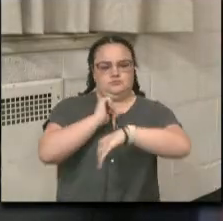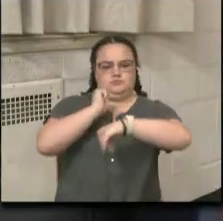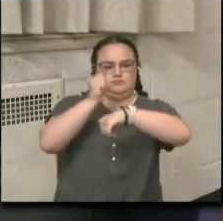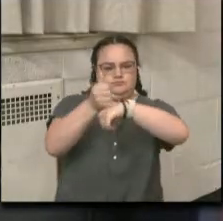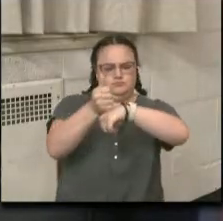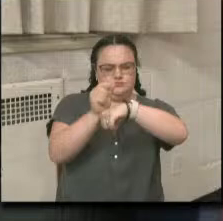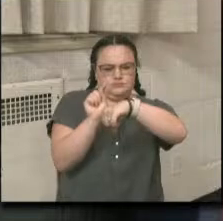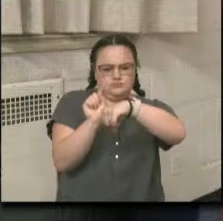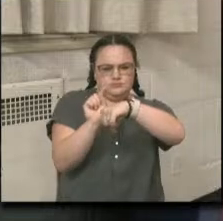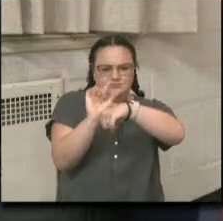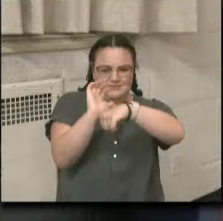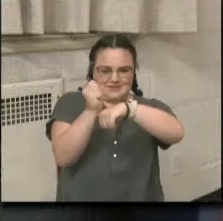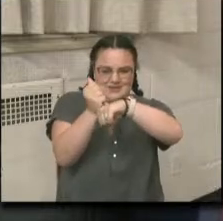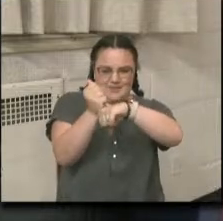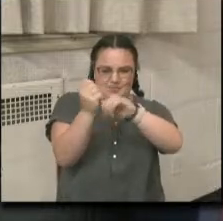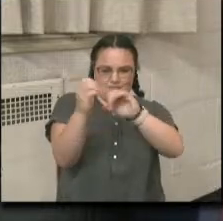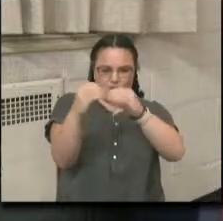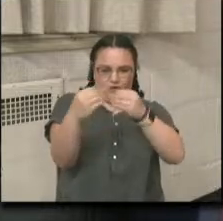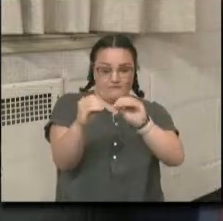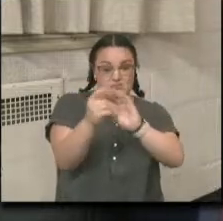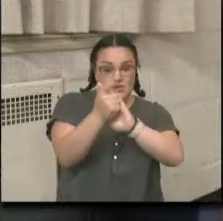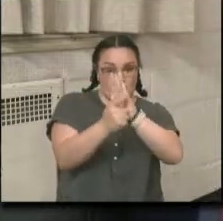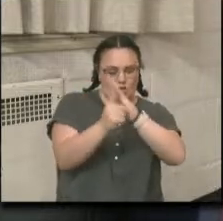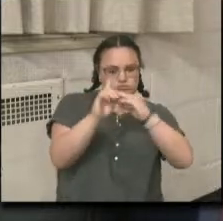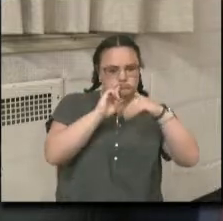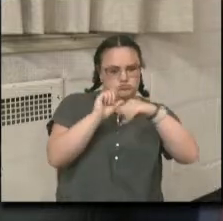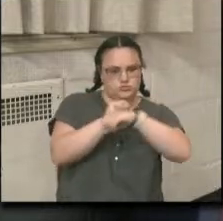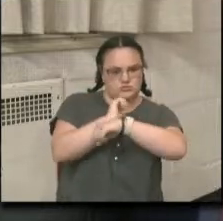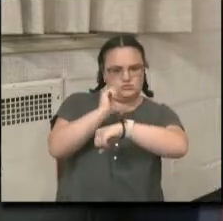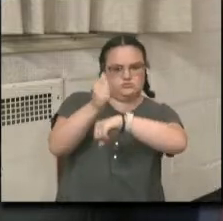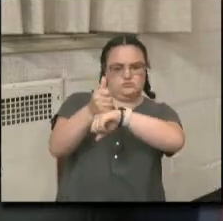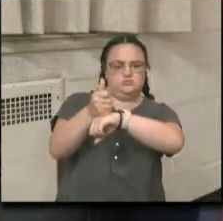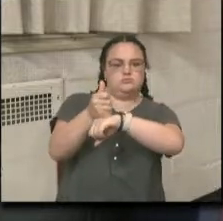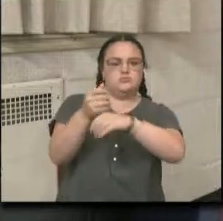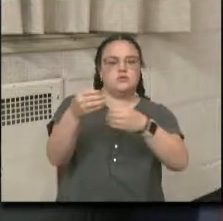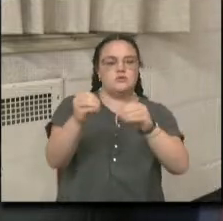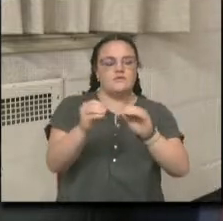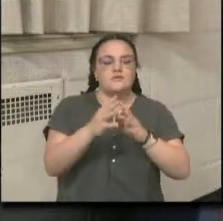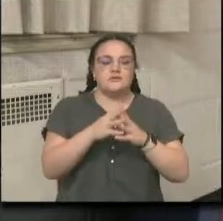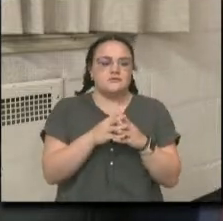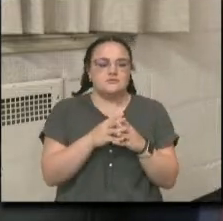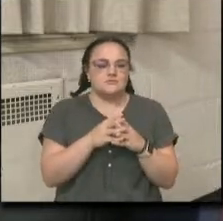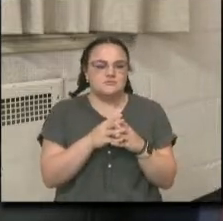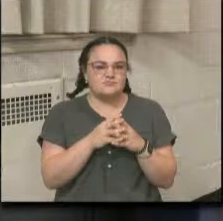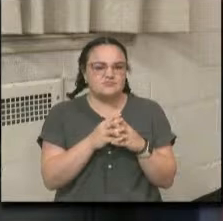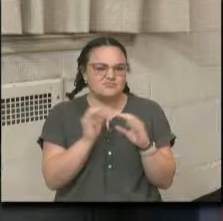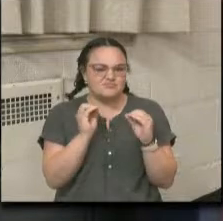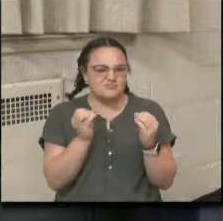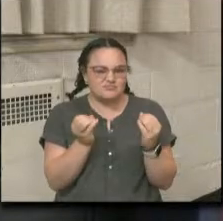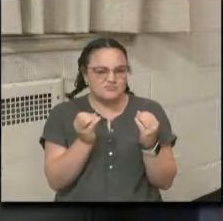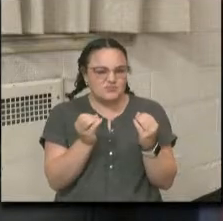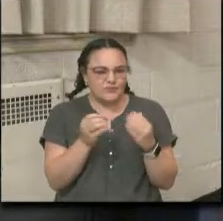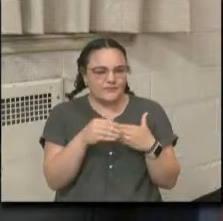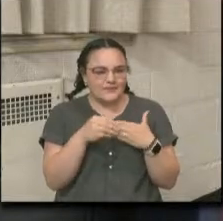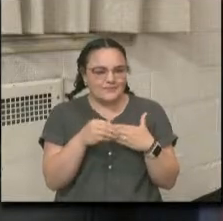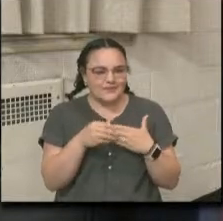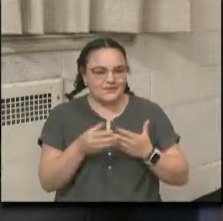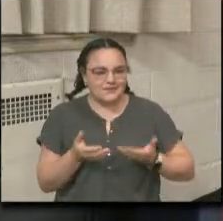creates the office, which you're referring to, there is not a lot of leeway as relates